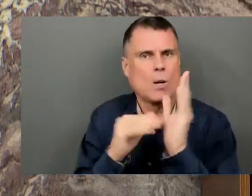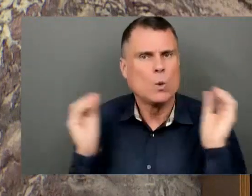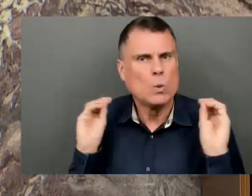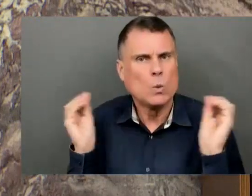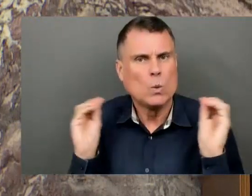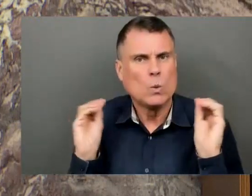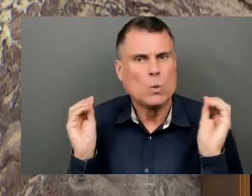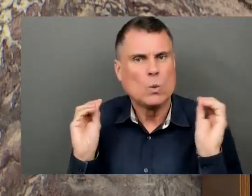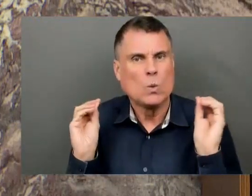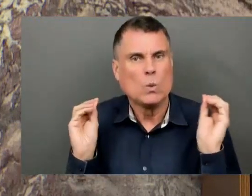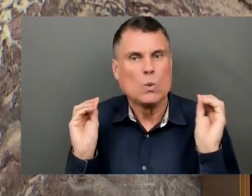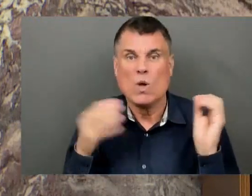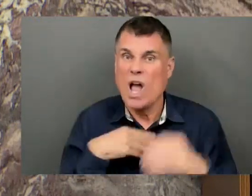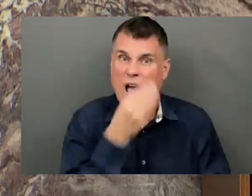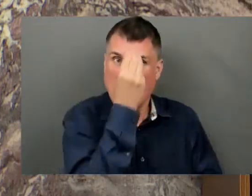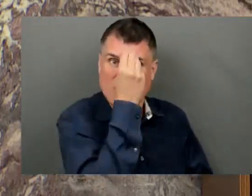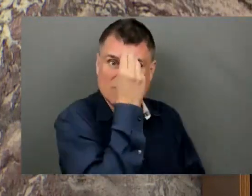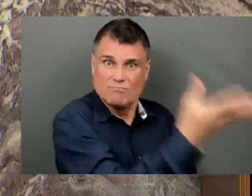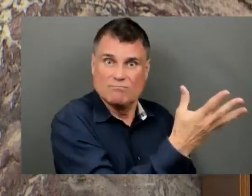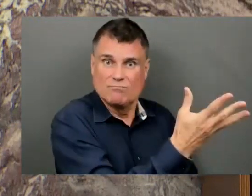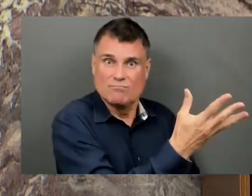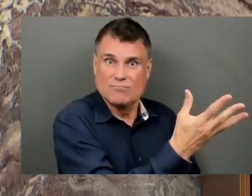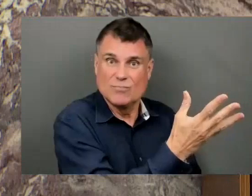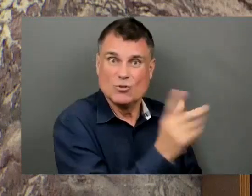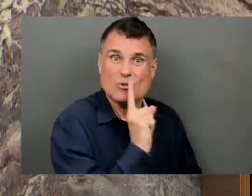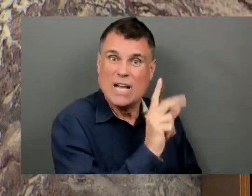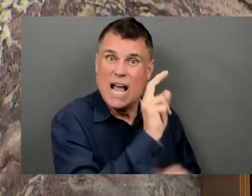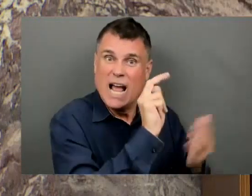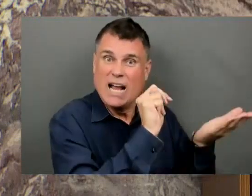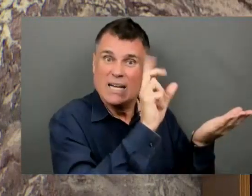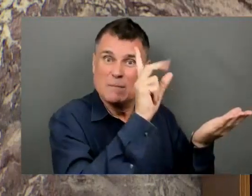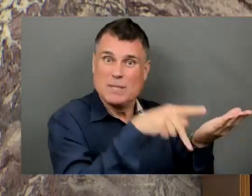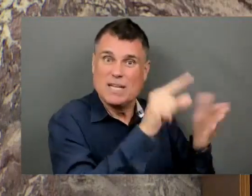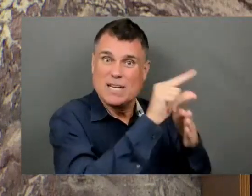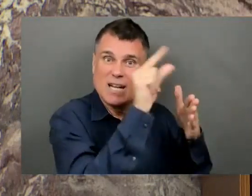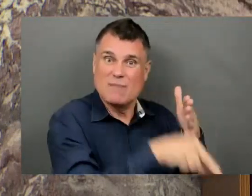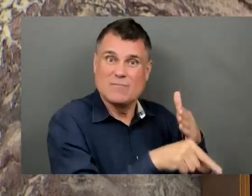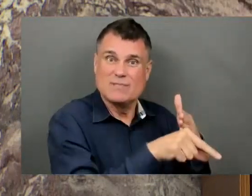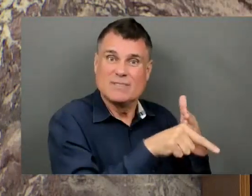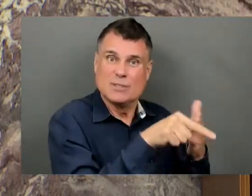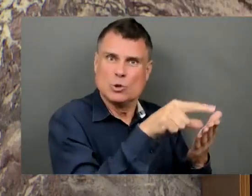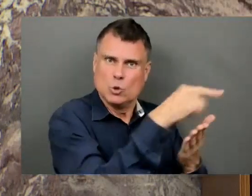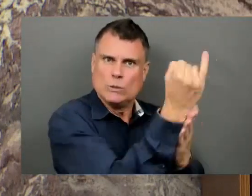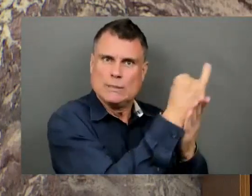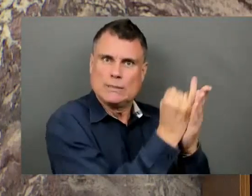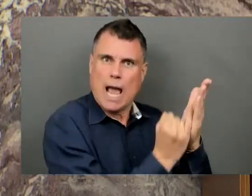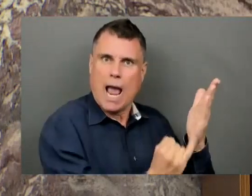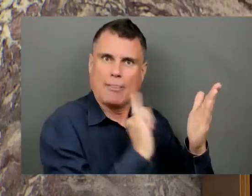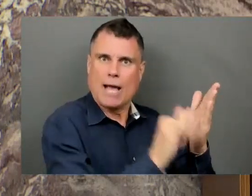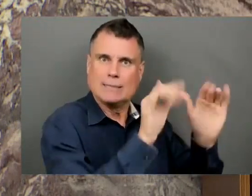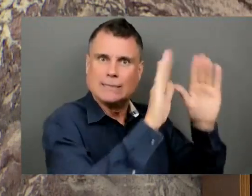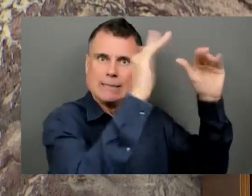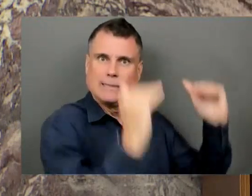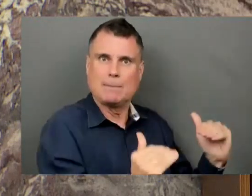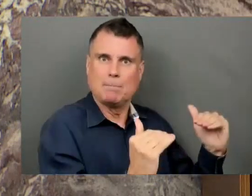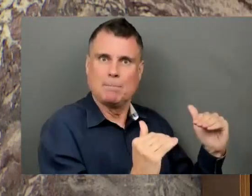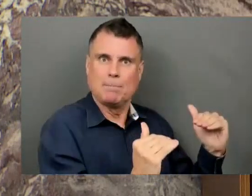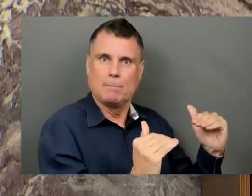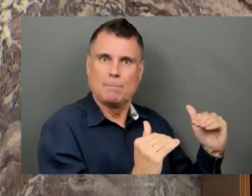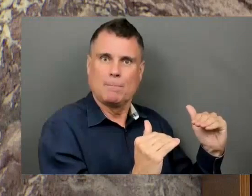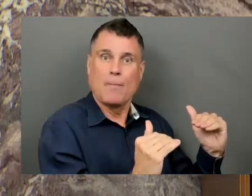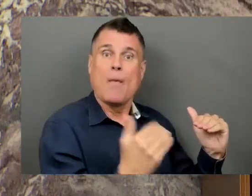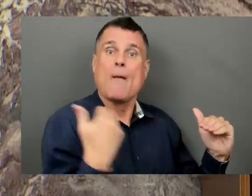of this system. The Premier was the former Attorney General and is now Premier. It's under his watch that